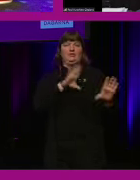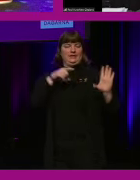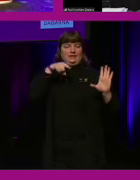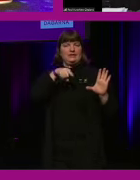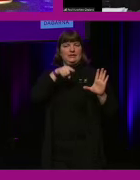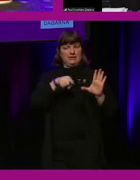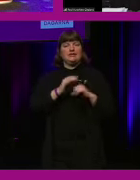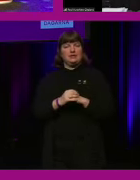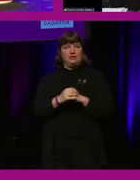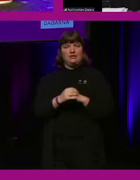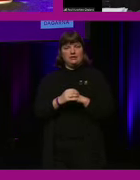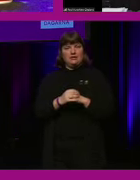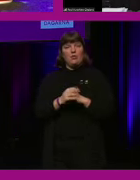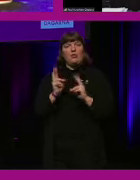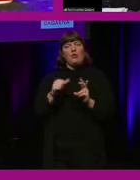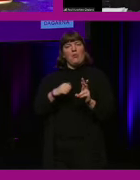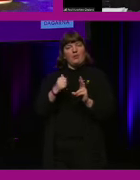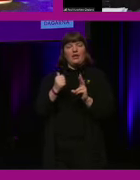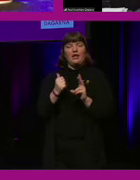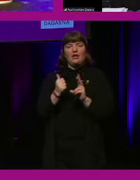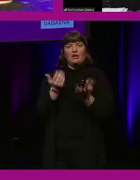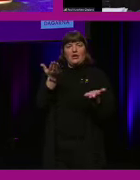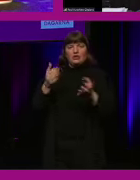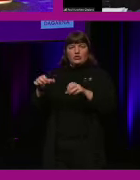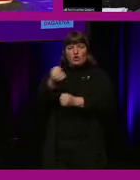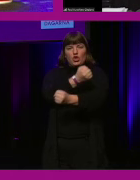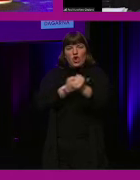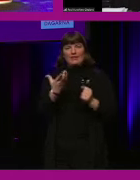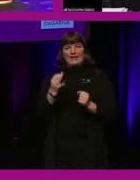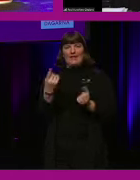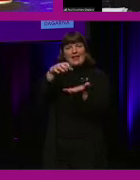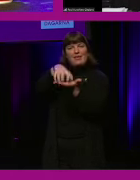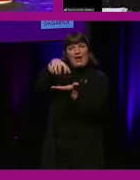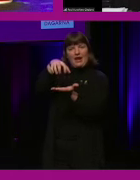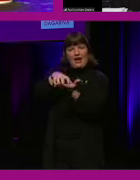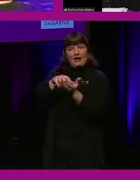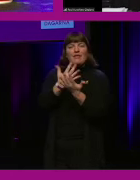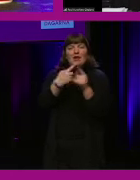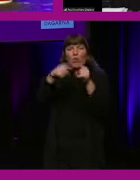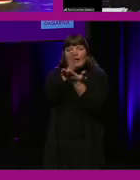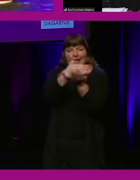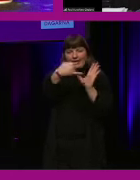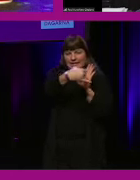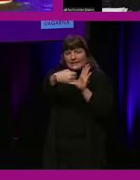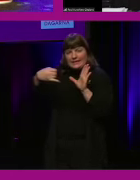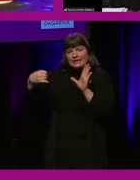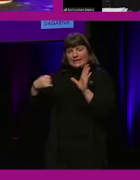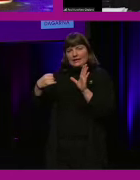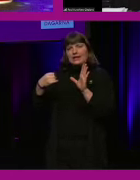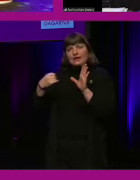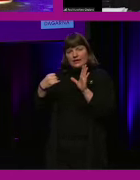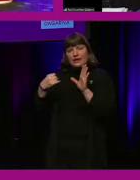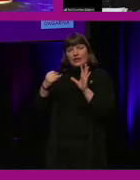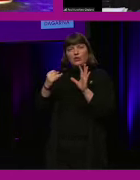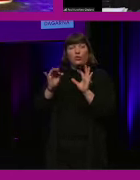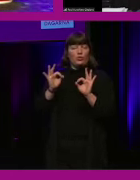also requires a dynamic civil society. Those are all components of a thriving